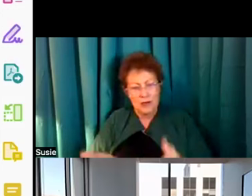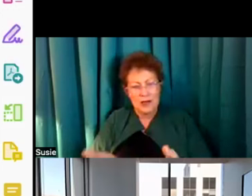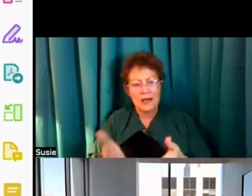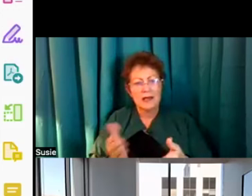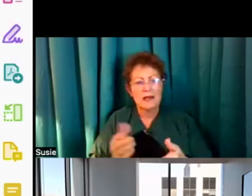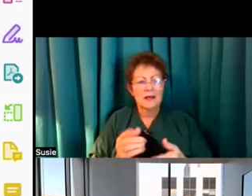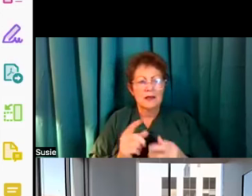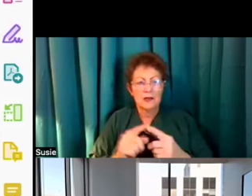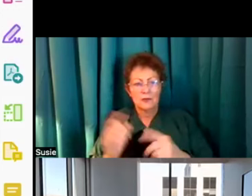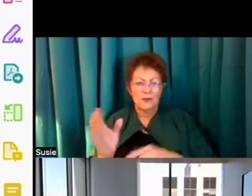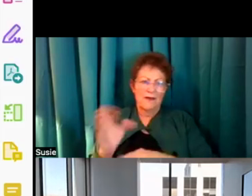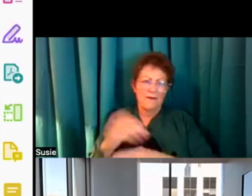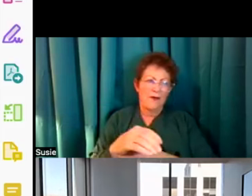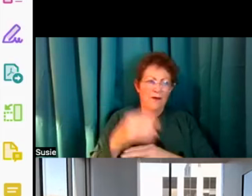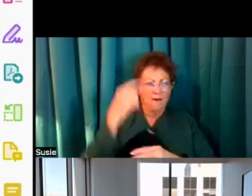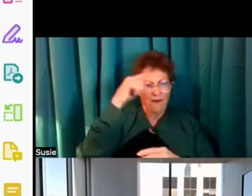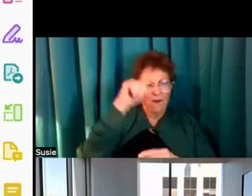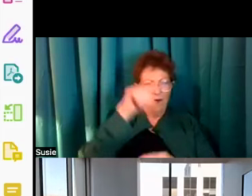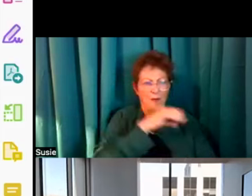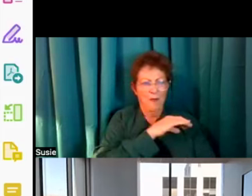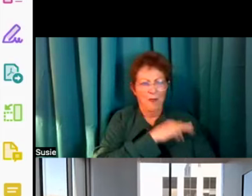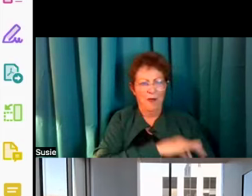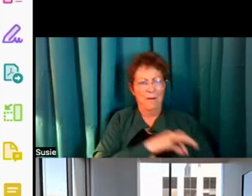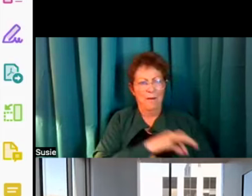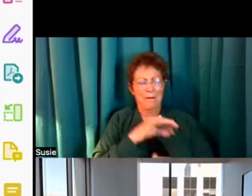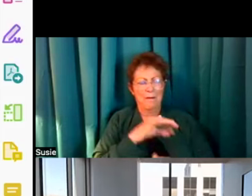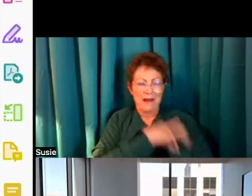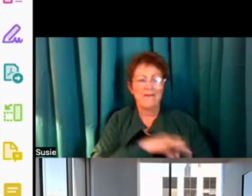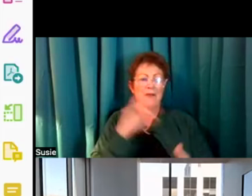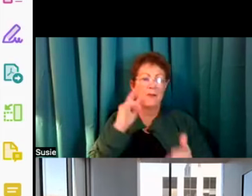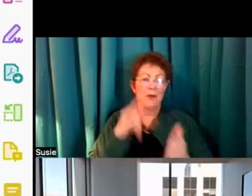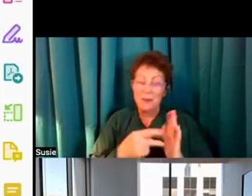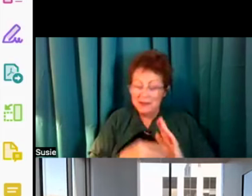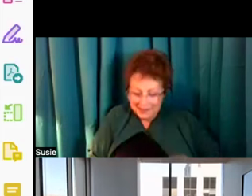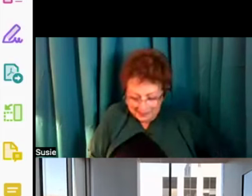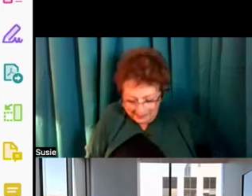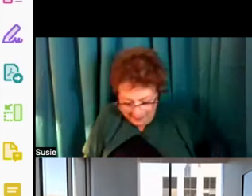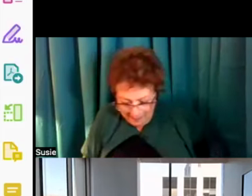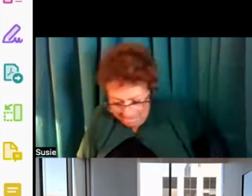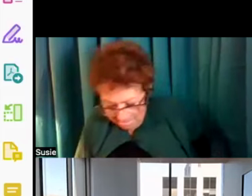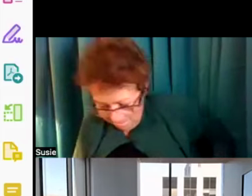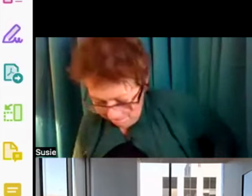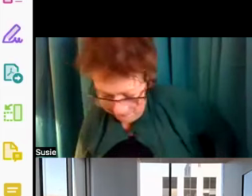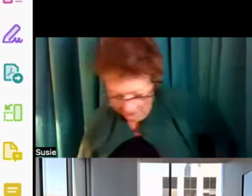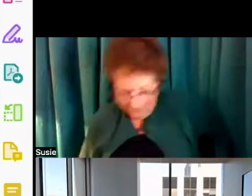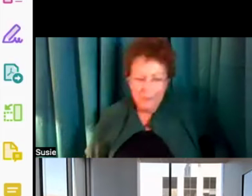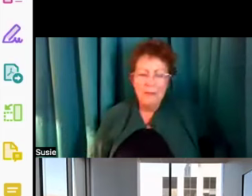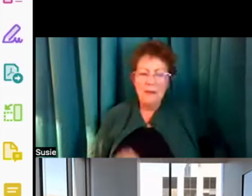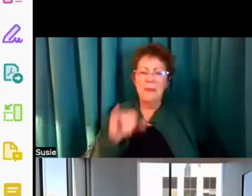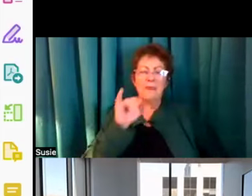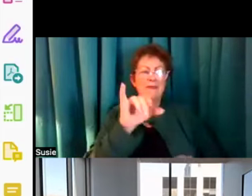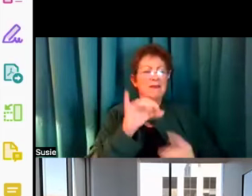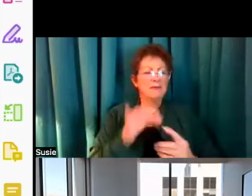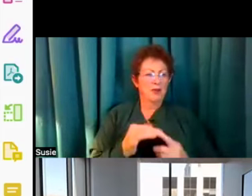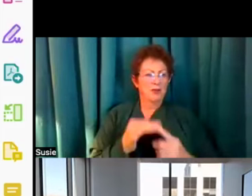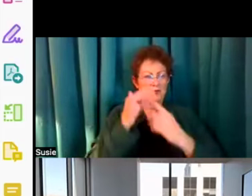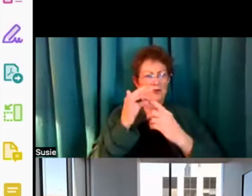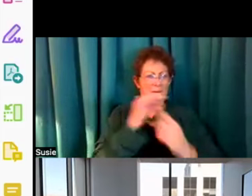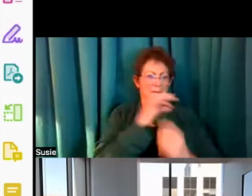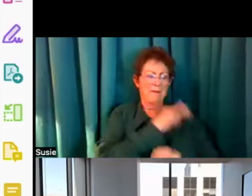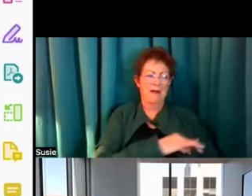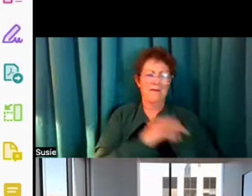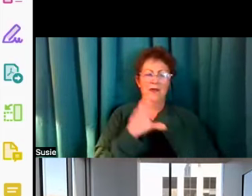the public benefit purpose. And so that's kind of a unique aspect of benefit corporations. You'll